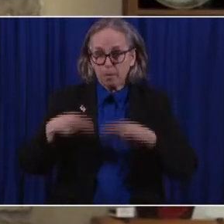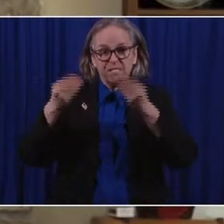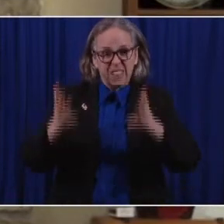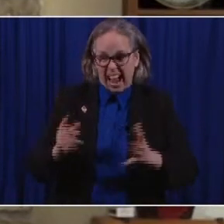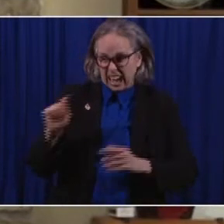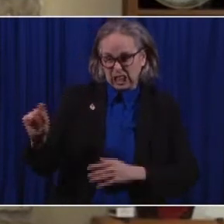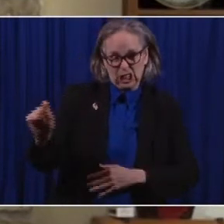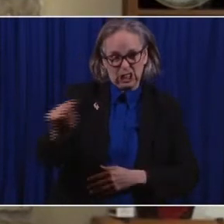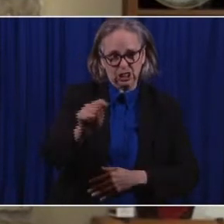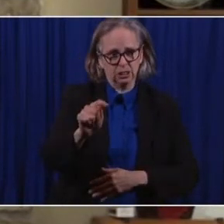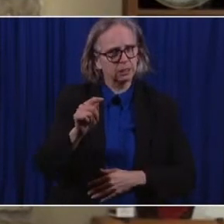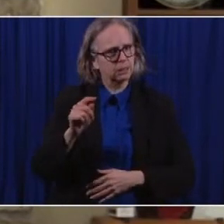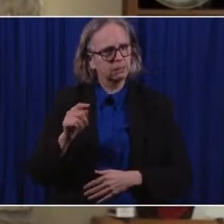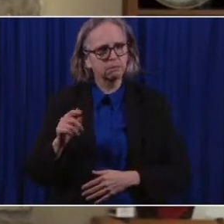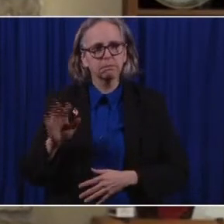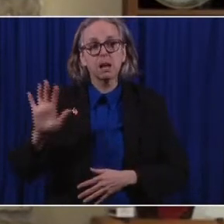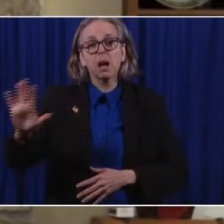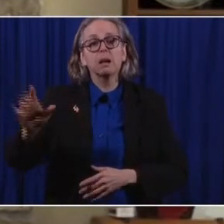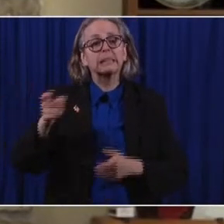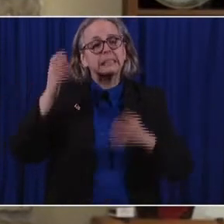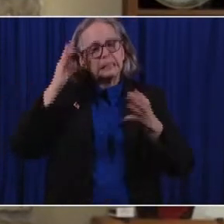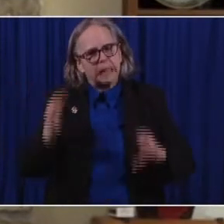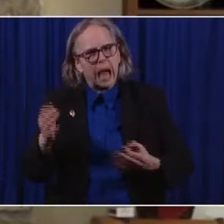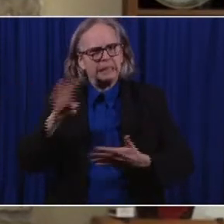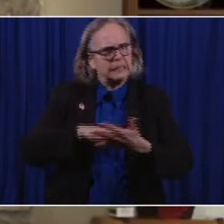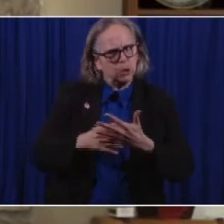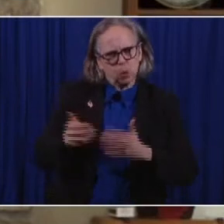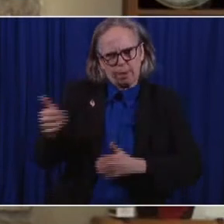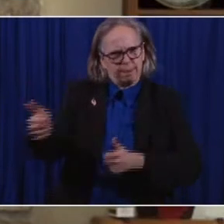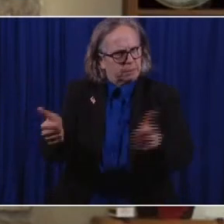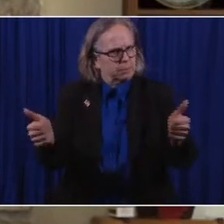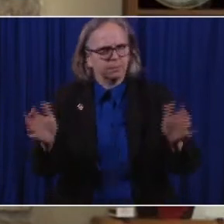scheduling. Some caveats.